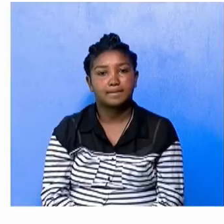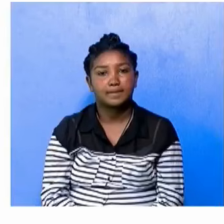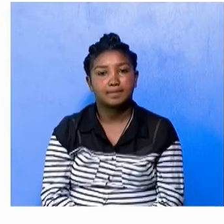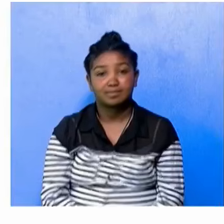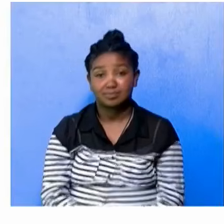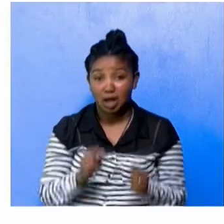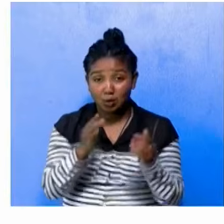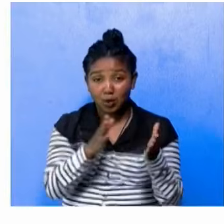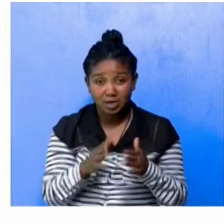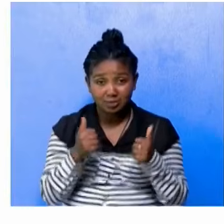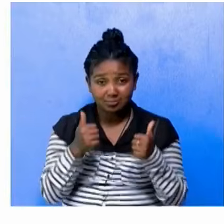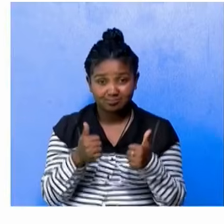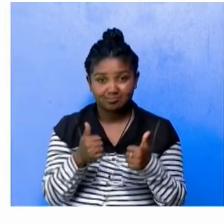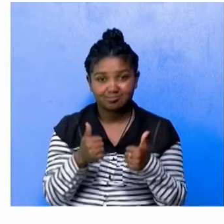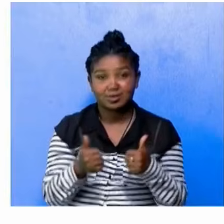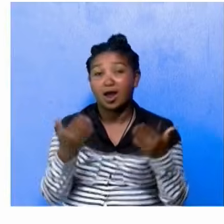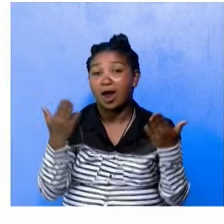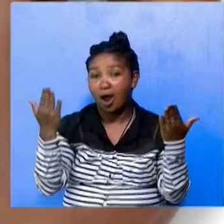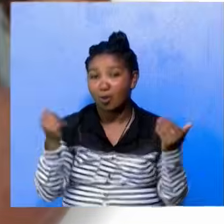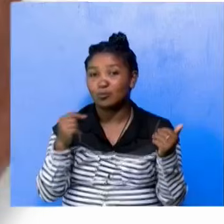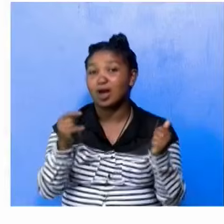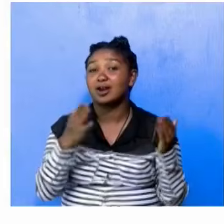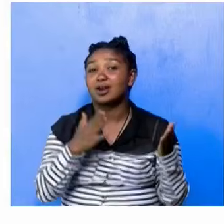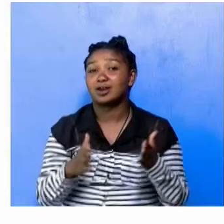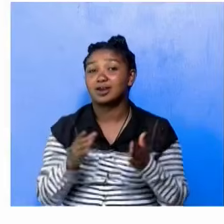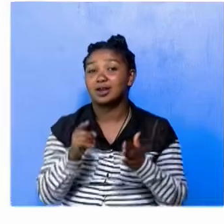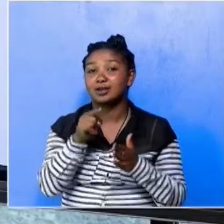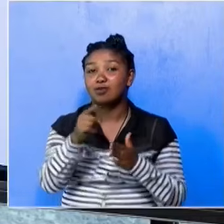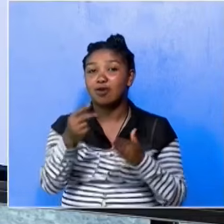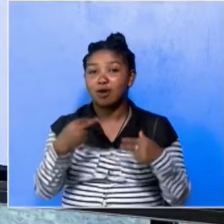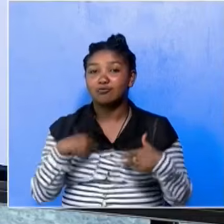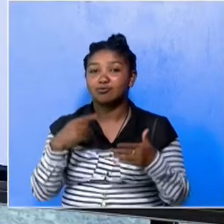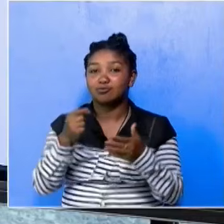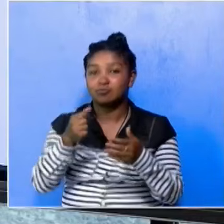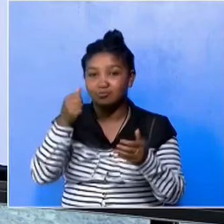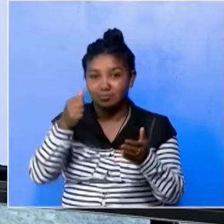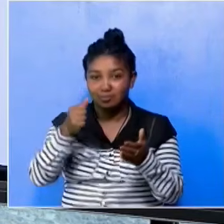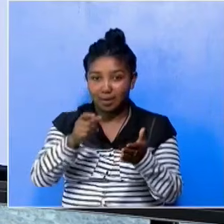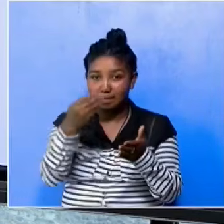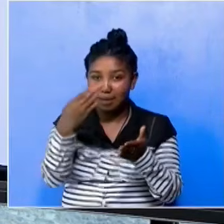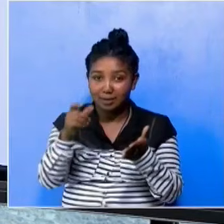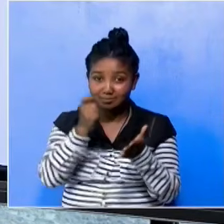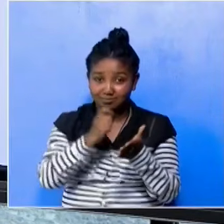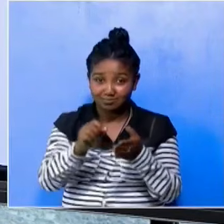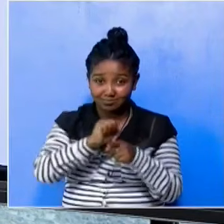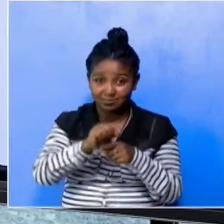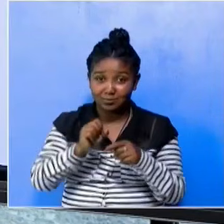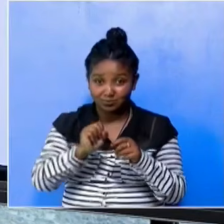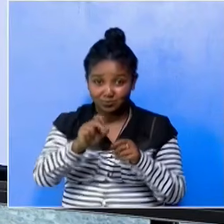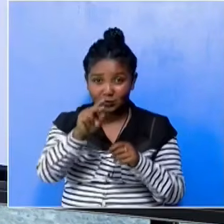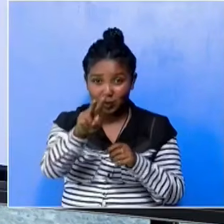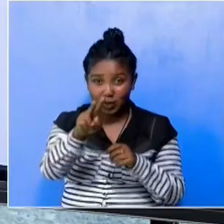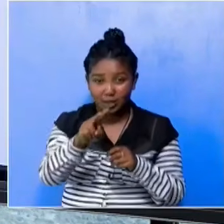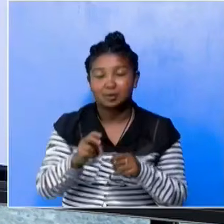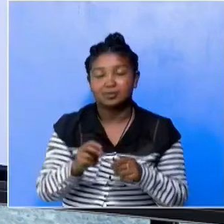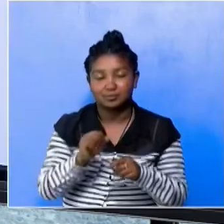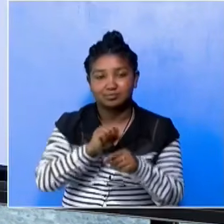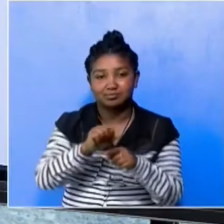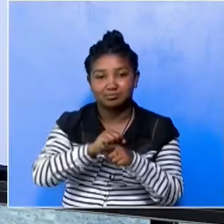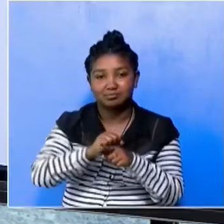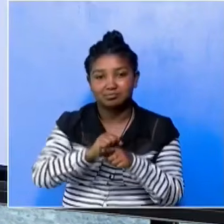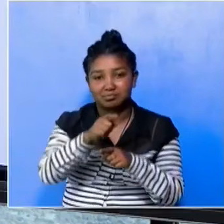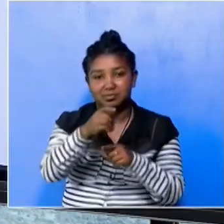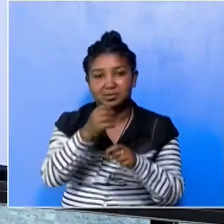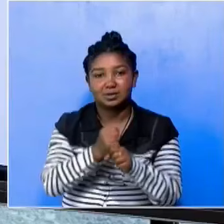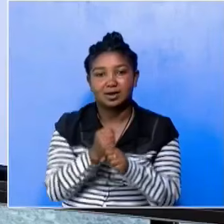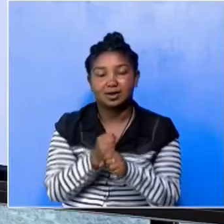Are you ready? I hope you're ready and you have your own pen and exercise book. Go on. So come on